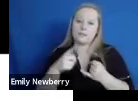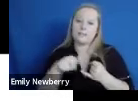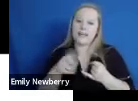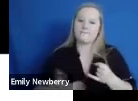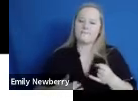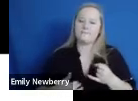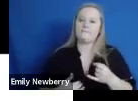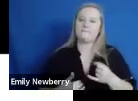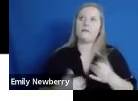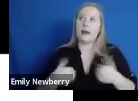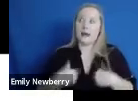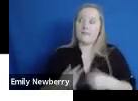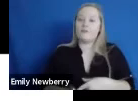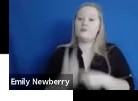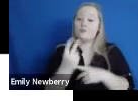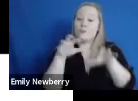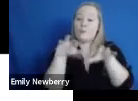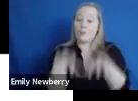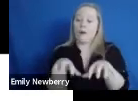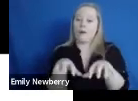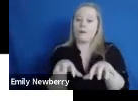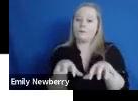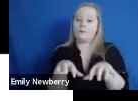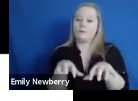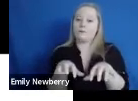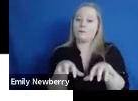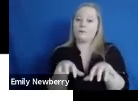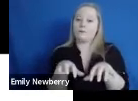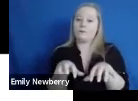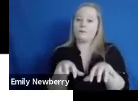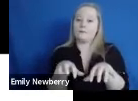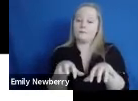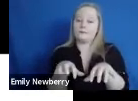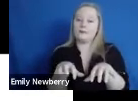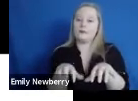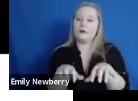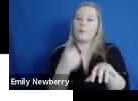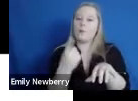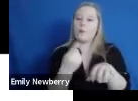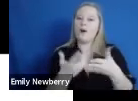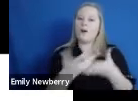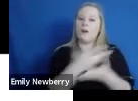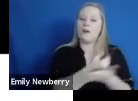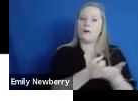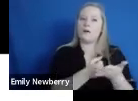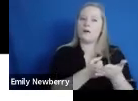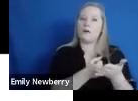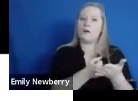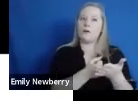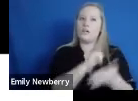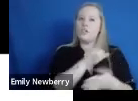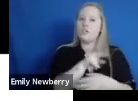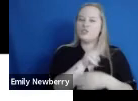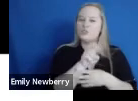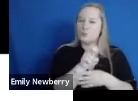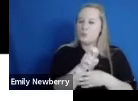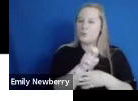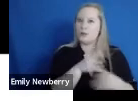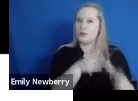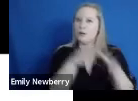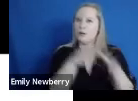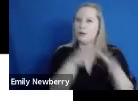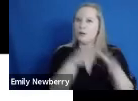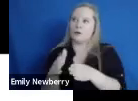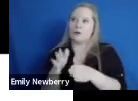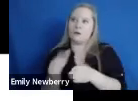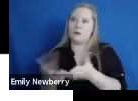plots. So we'll be harvesting one field in the June, and then another field